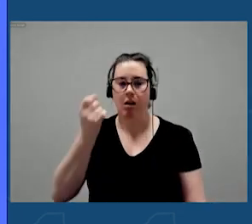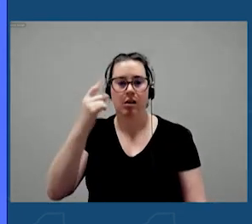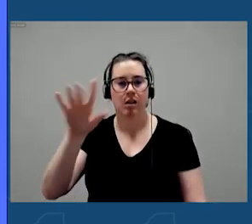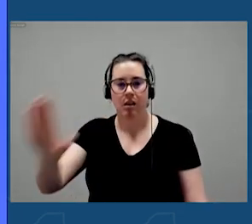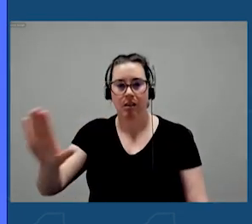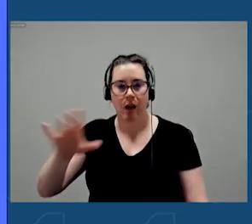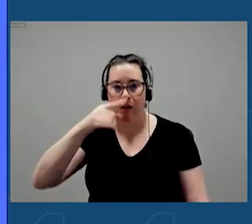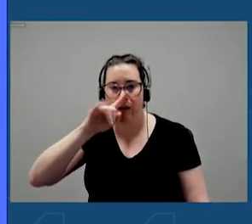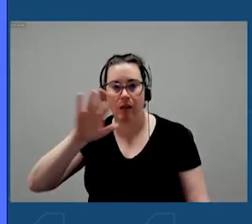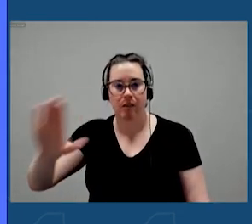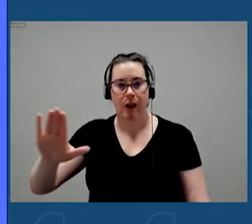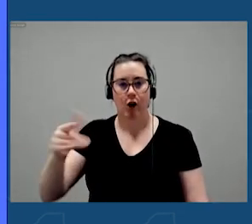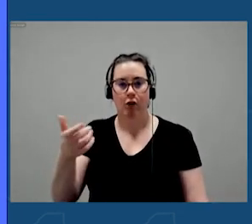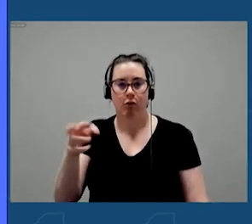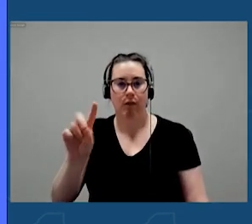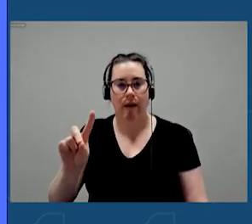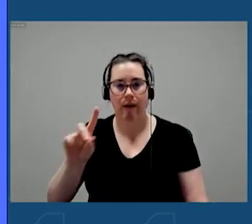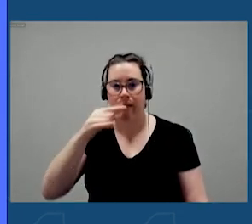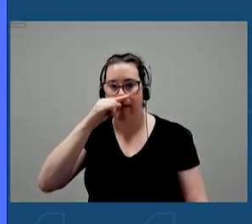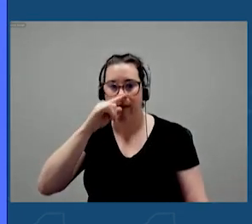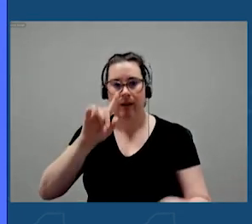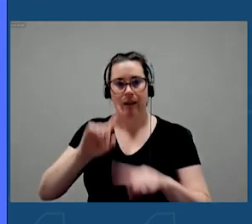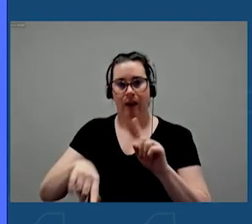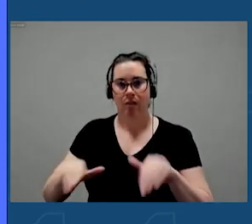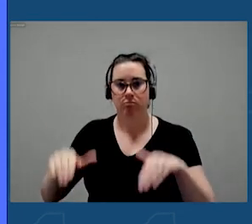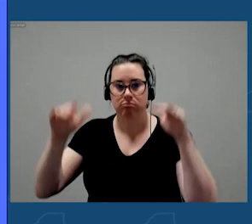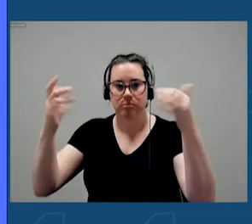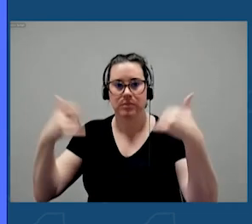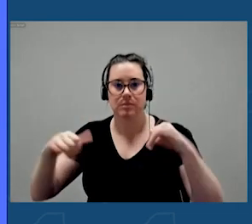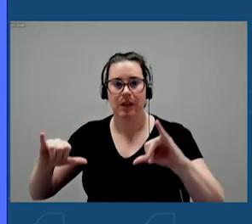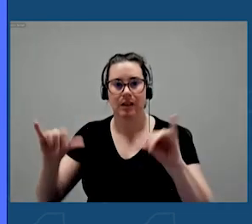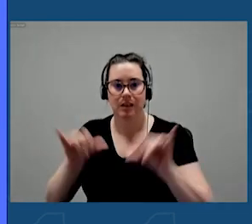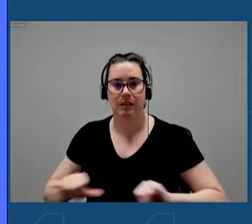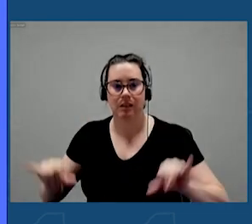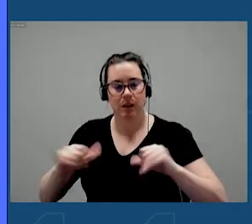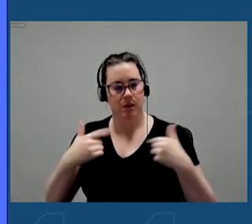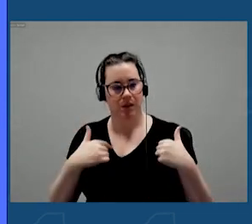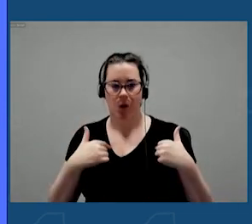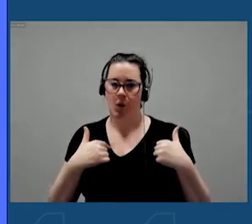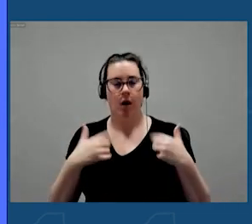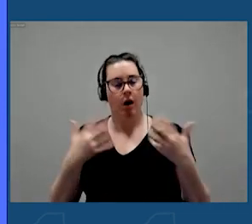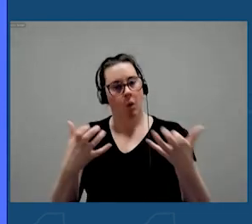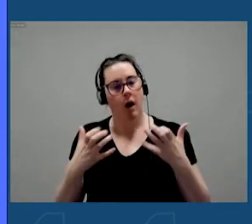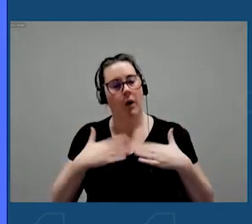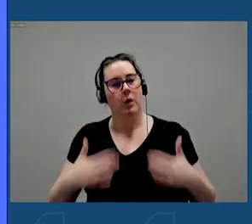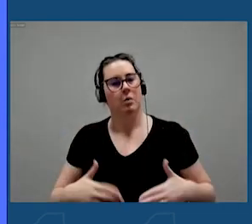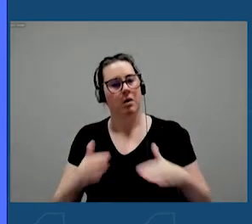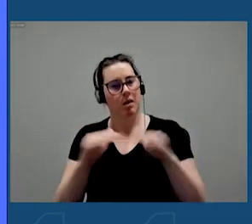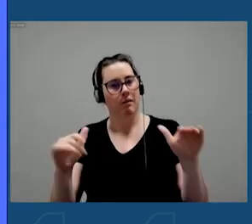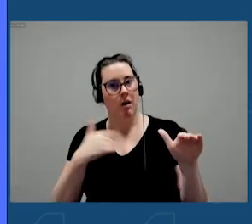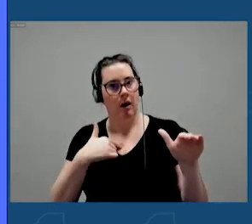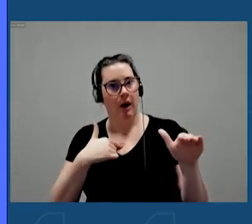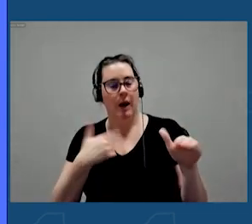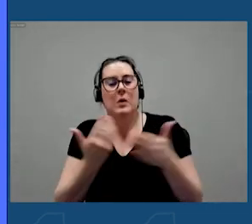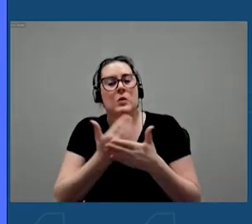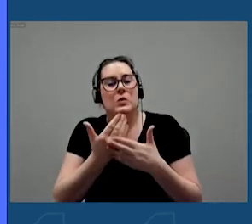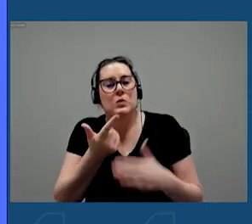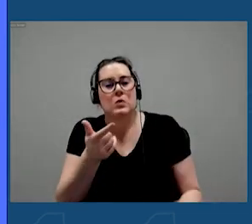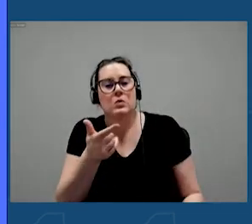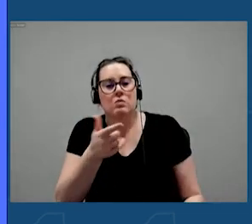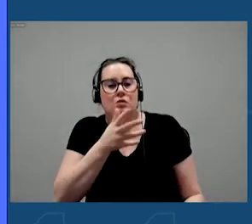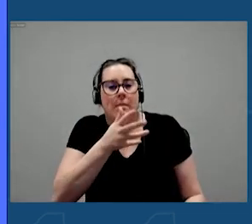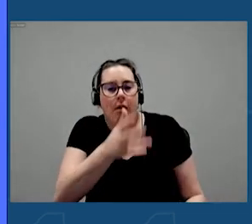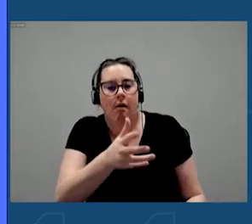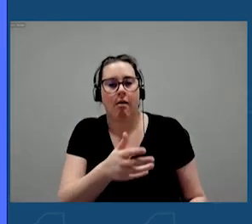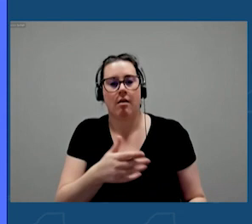in the community they were raised in. And that's the challenge for all of them. I just have to point it out at a human level. You know, how sad, I'm a new grandma. My grandbaby lives